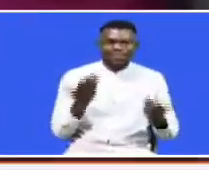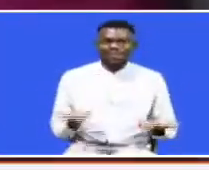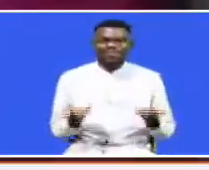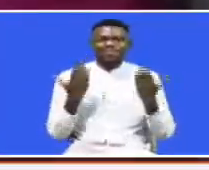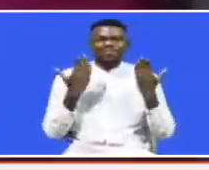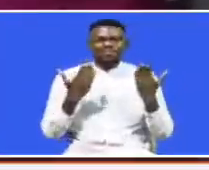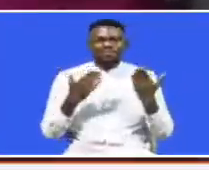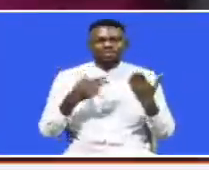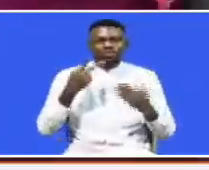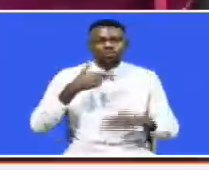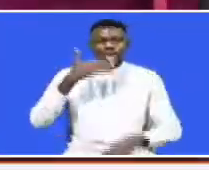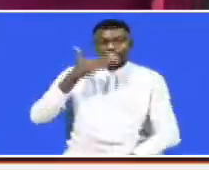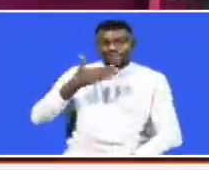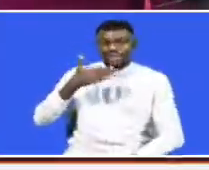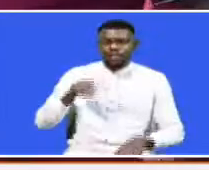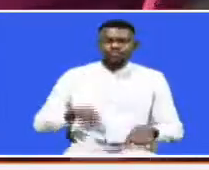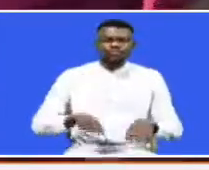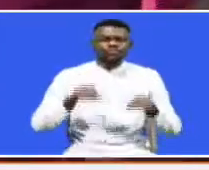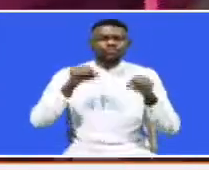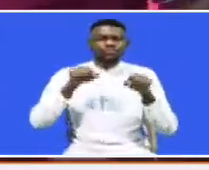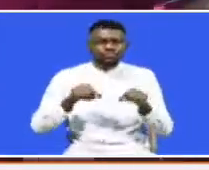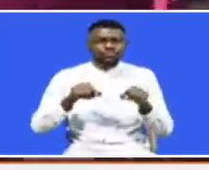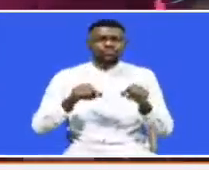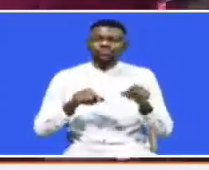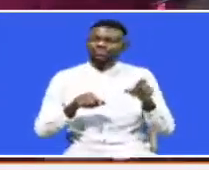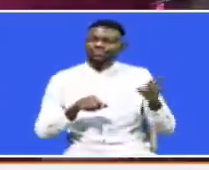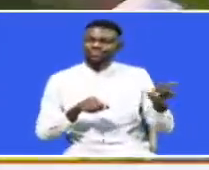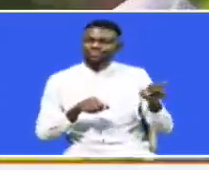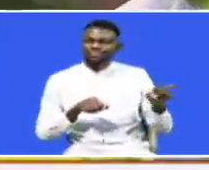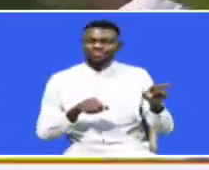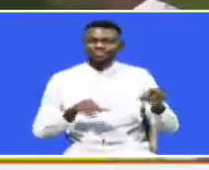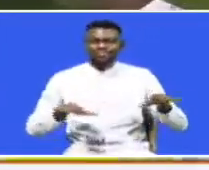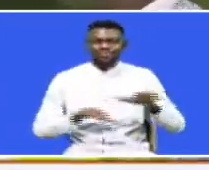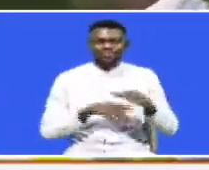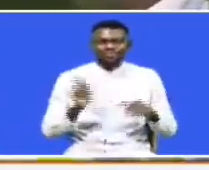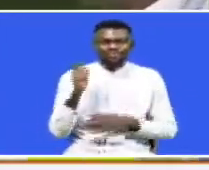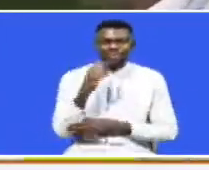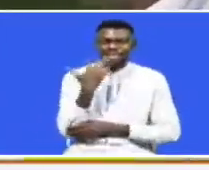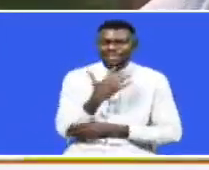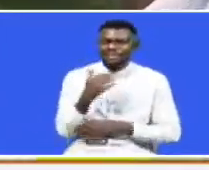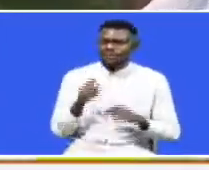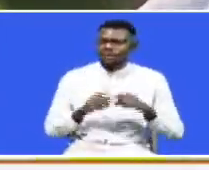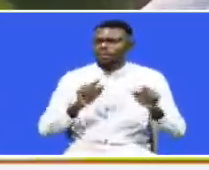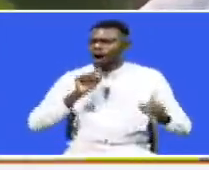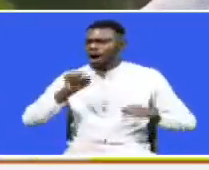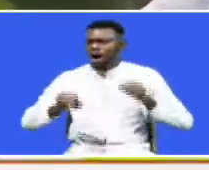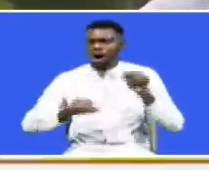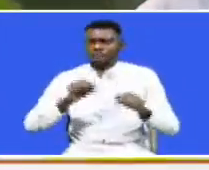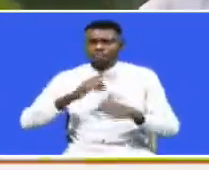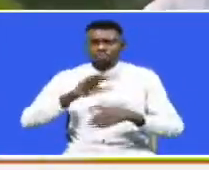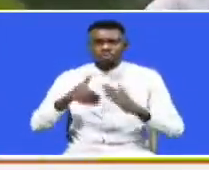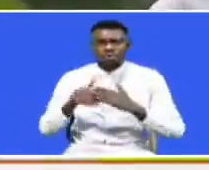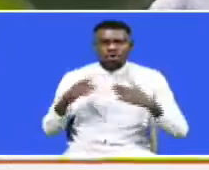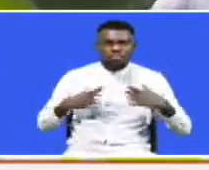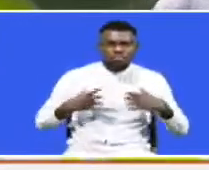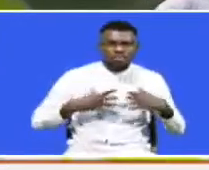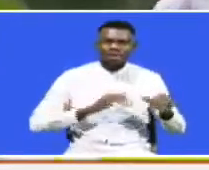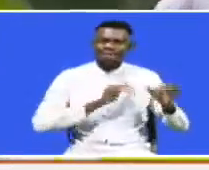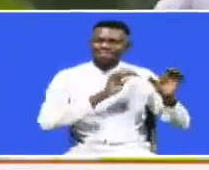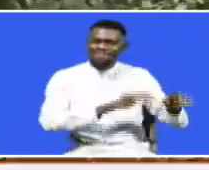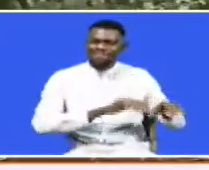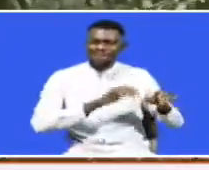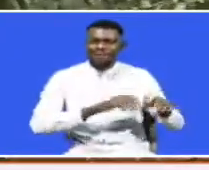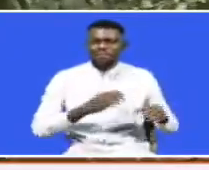The two-day summit was chaired by Deputy President Rigathi Gachagua and attended by all coffee stakeholders countrywide. Among